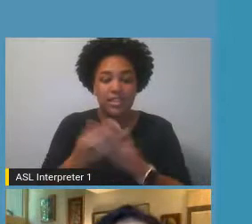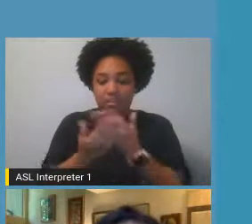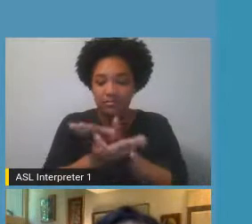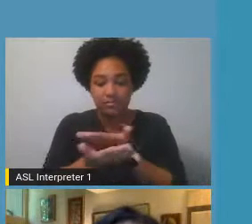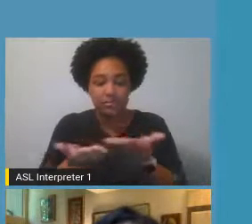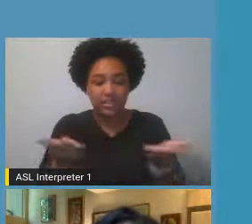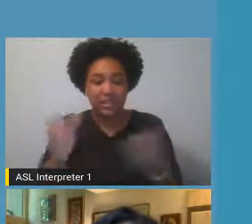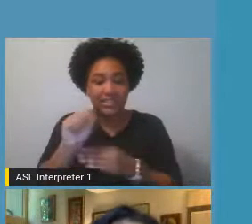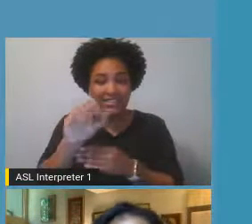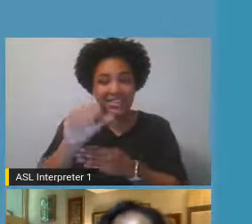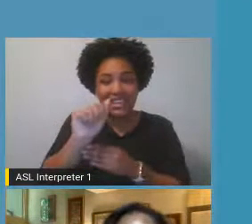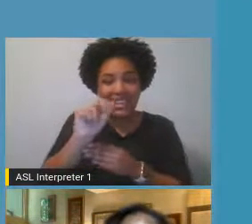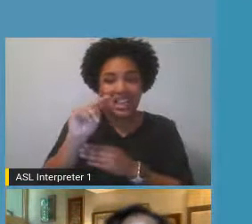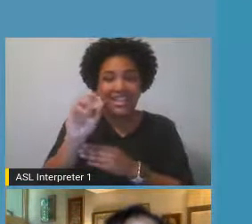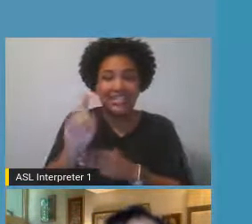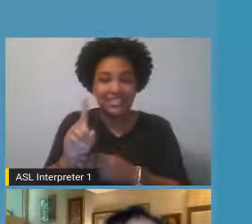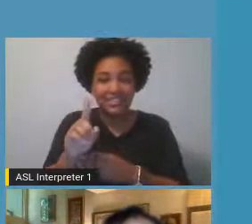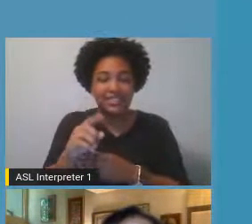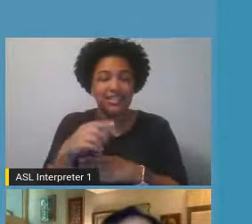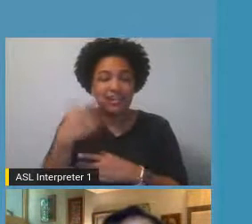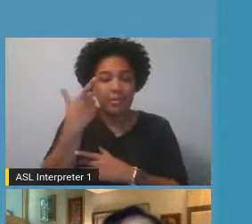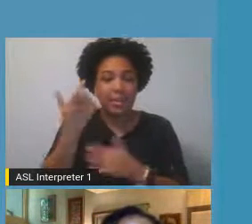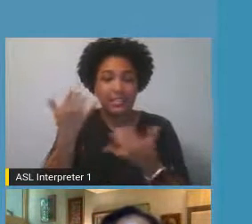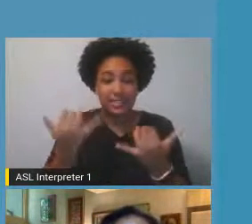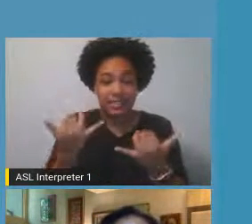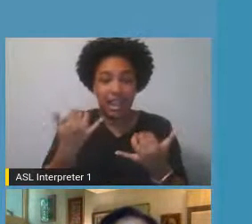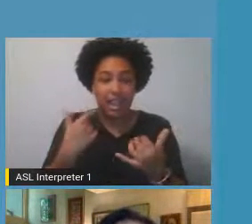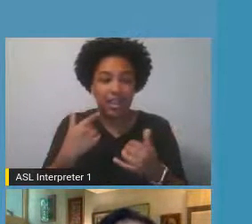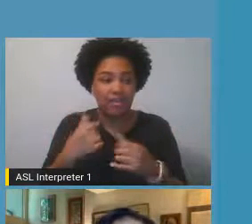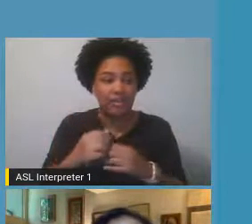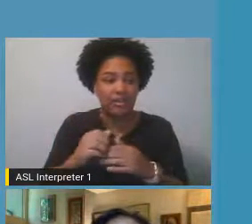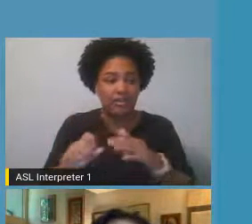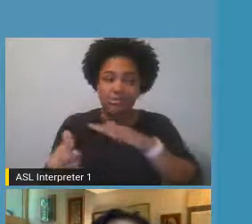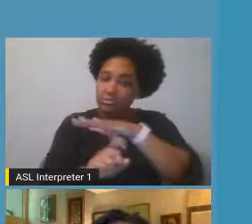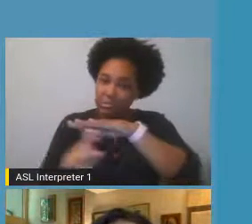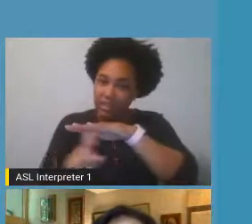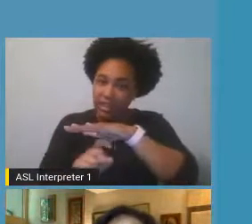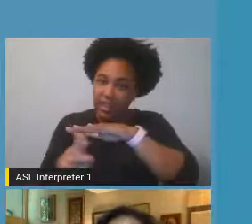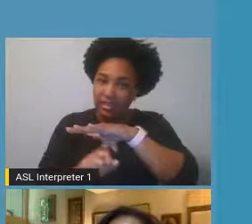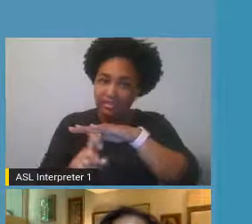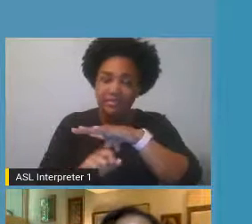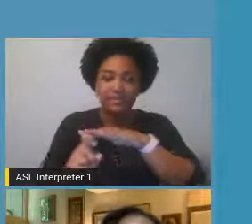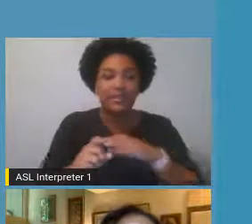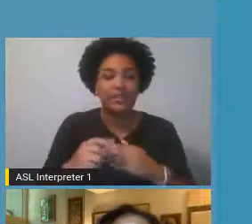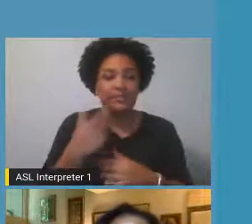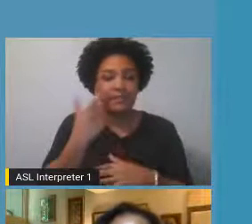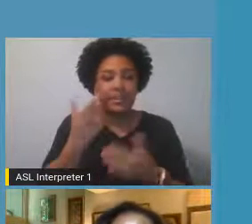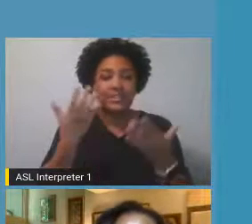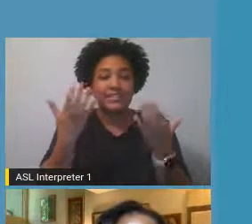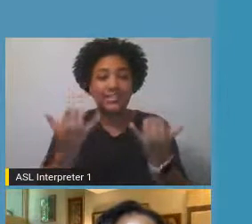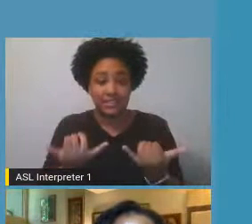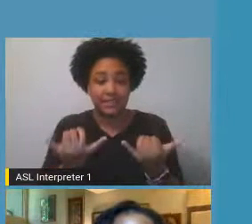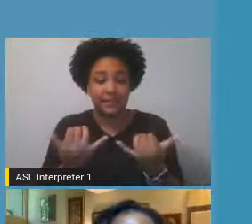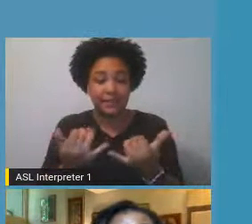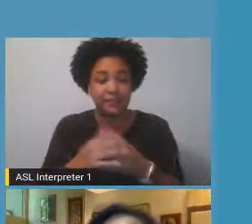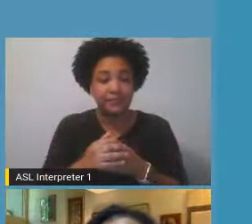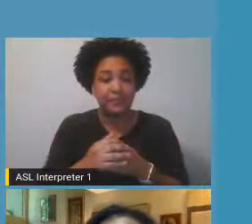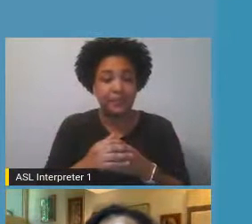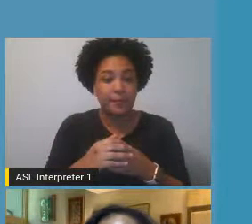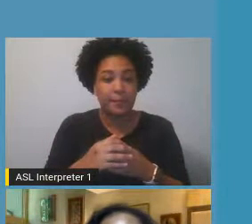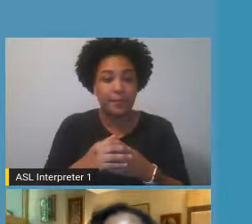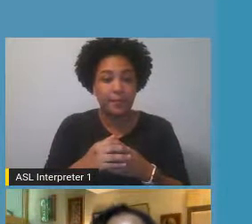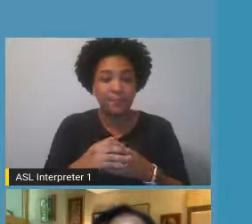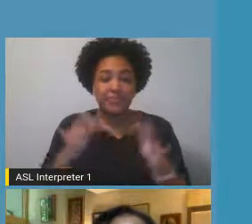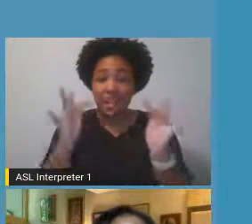to crowdsource, and because these images are available through open access, you can see Harriet Tubman's